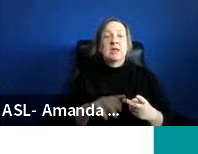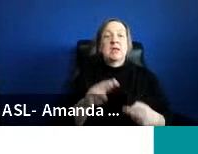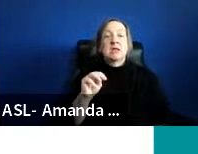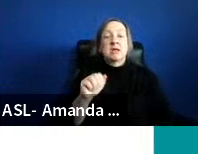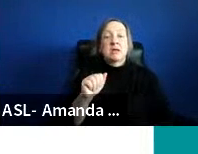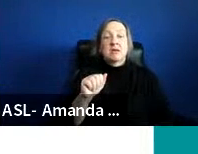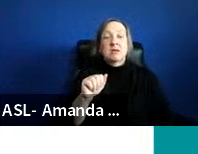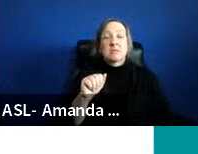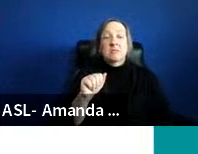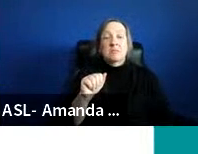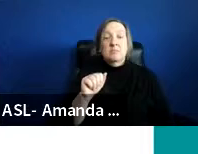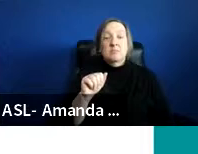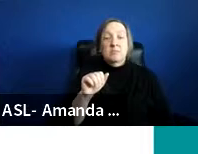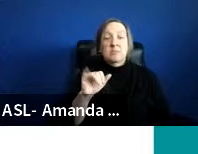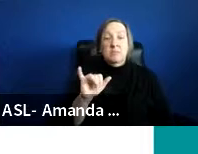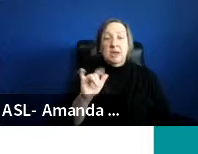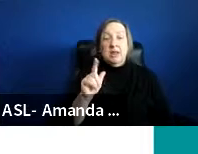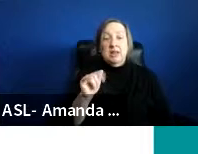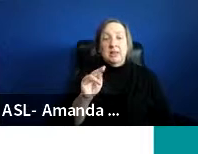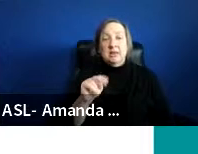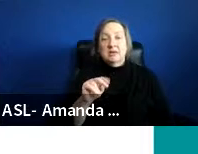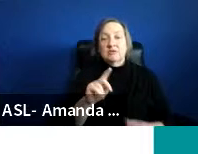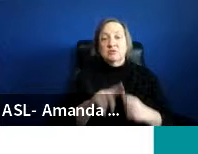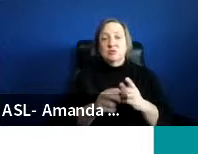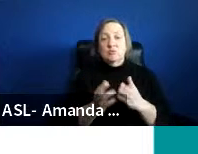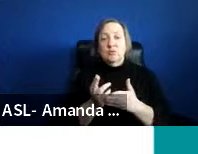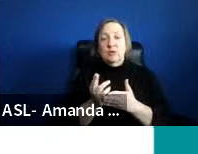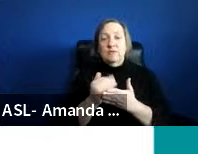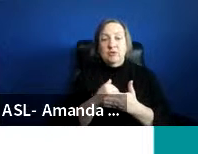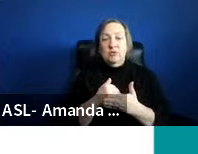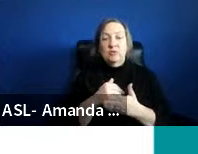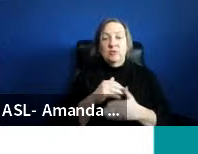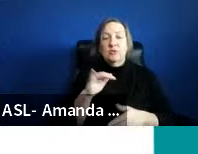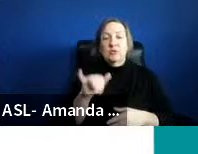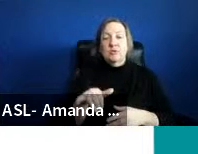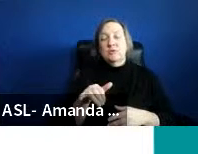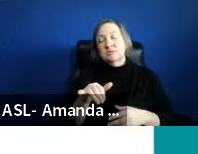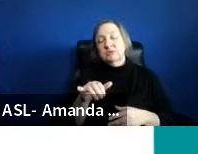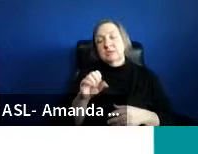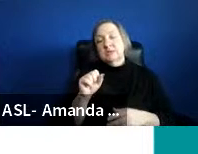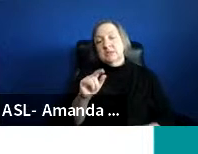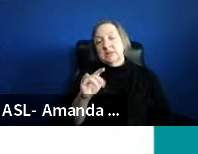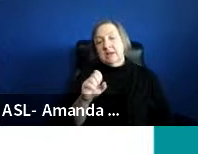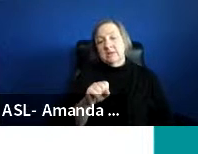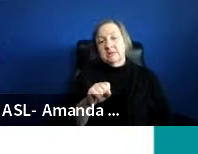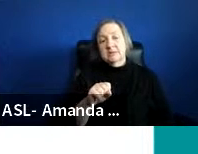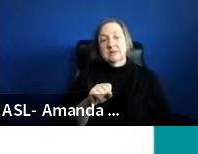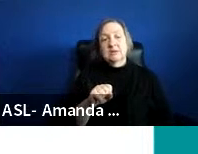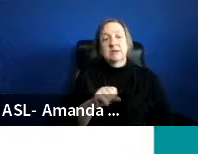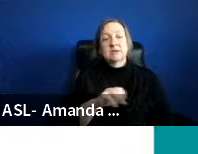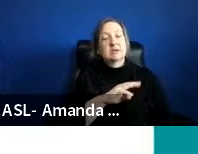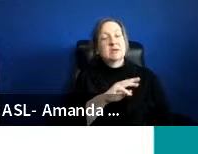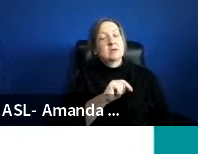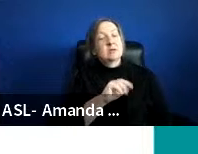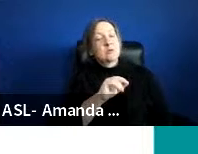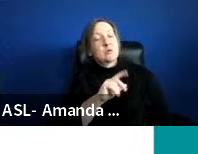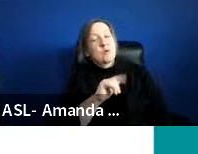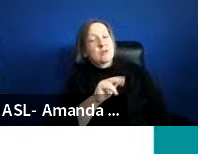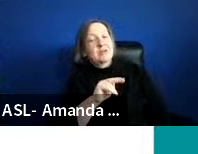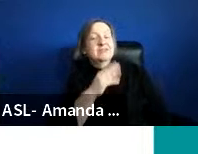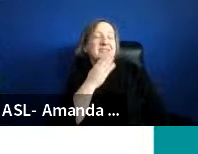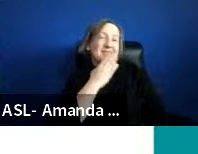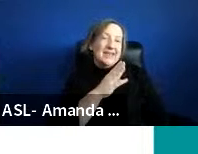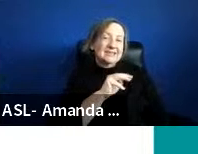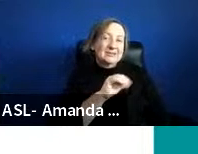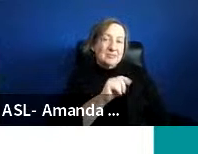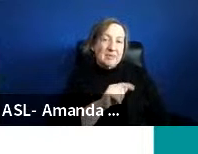to review the slides. Great, thanks, Matt. And as Matt said, we